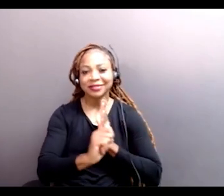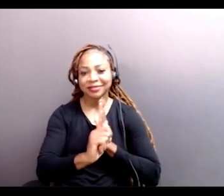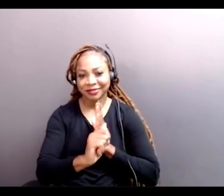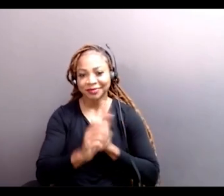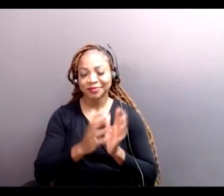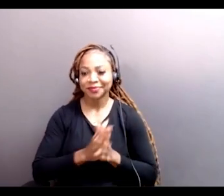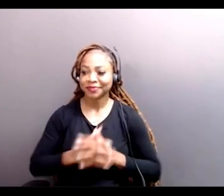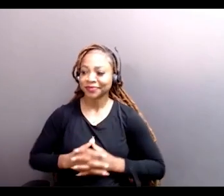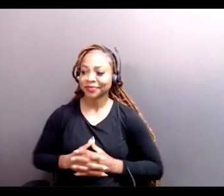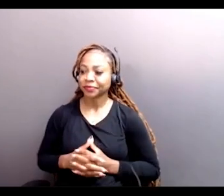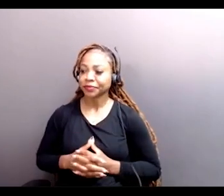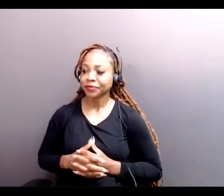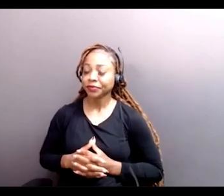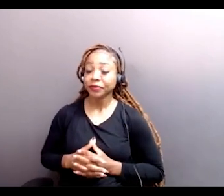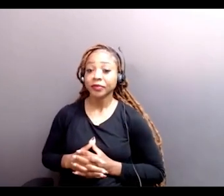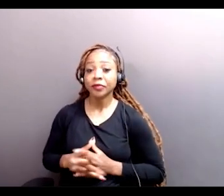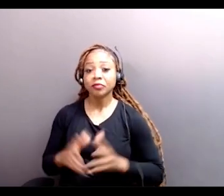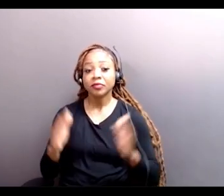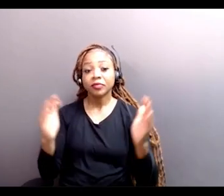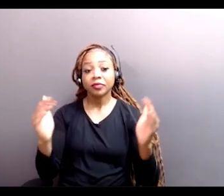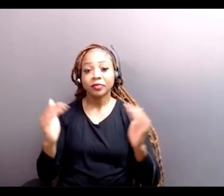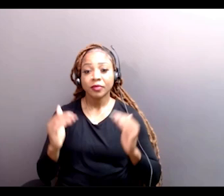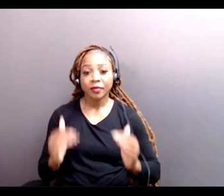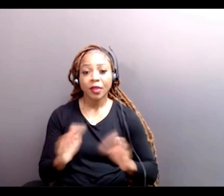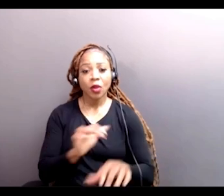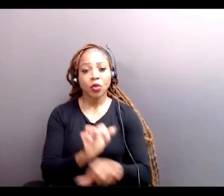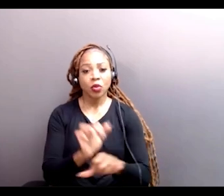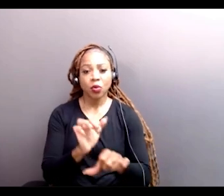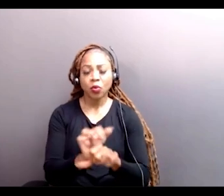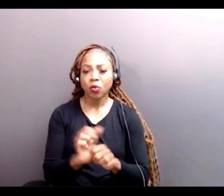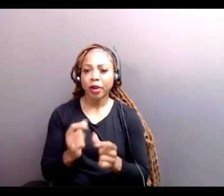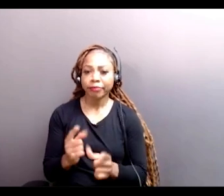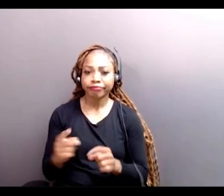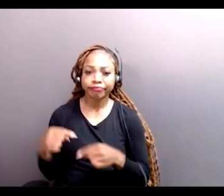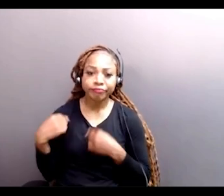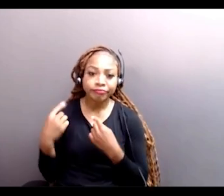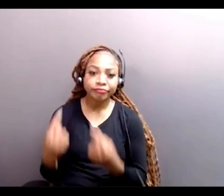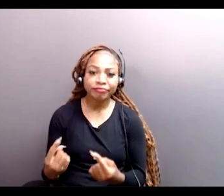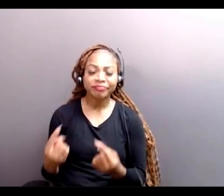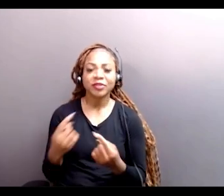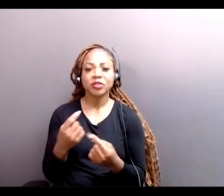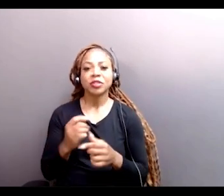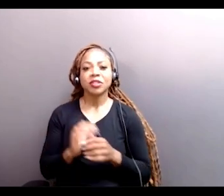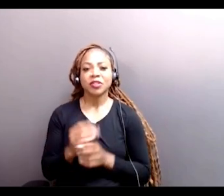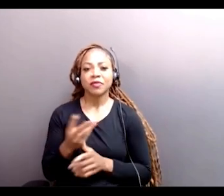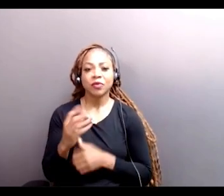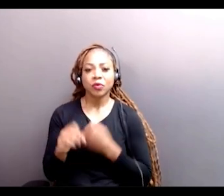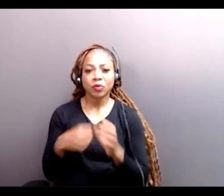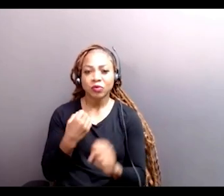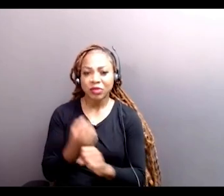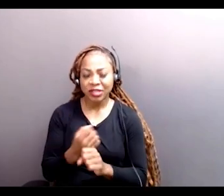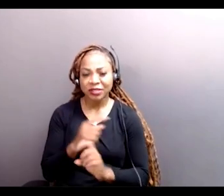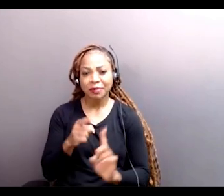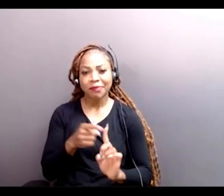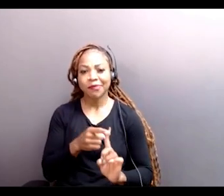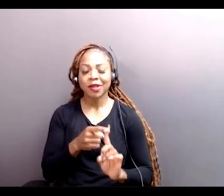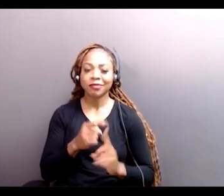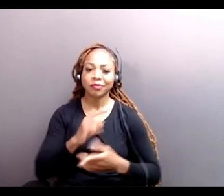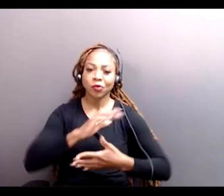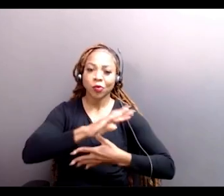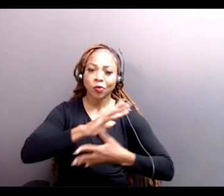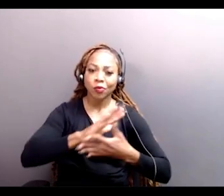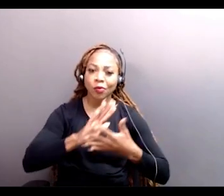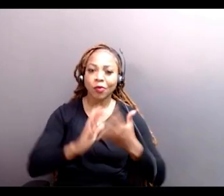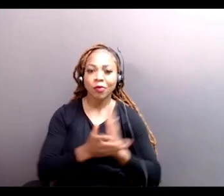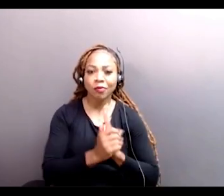that. So I'll be talking about the work we've been doing over the last few years to develop a set of core competencies and